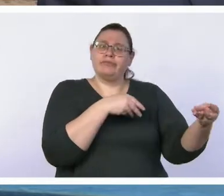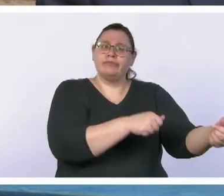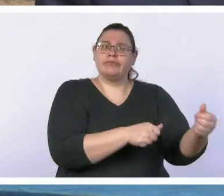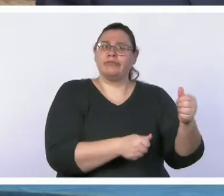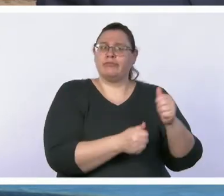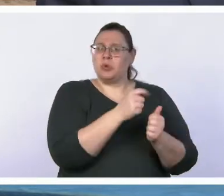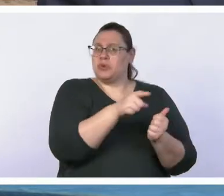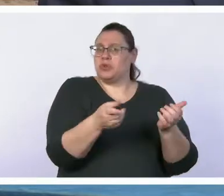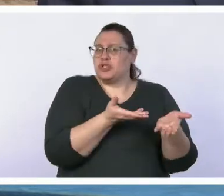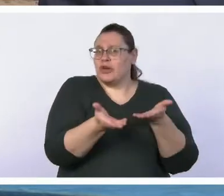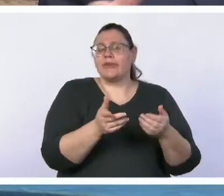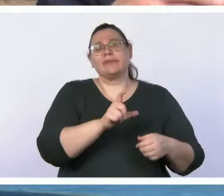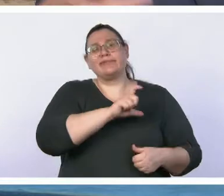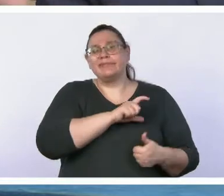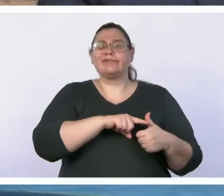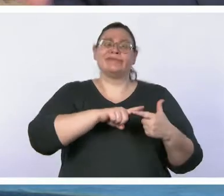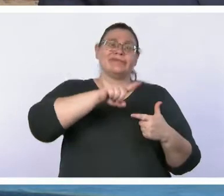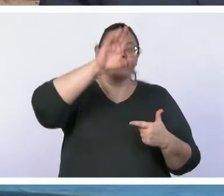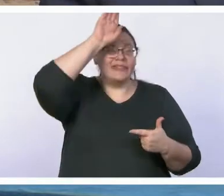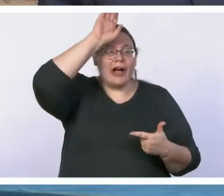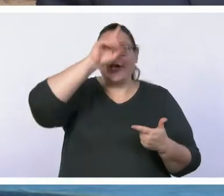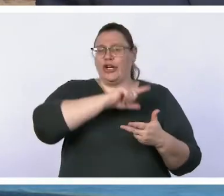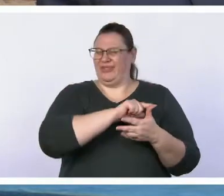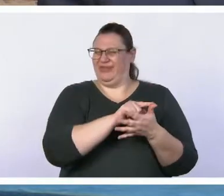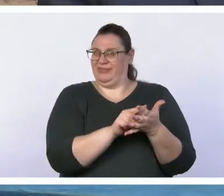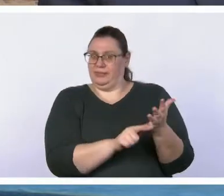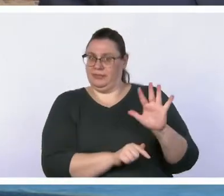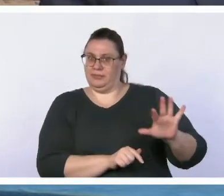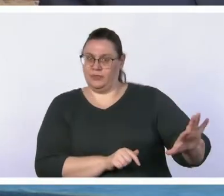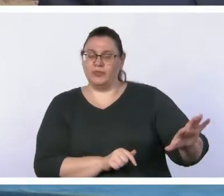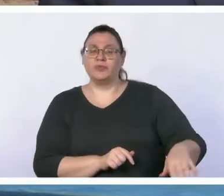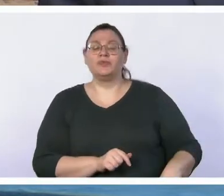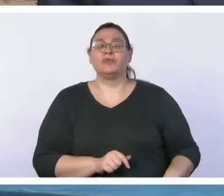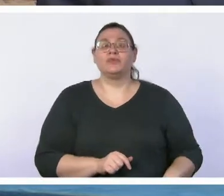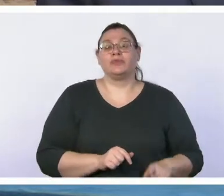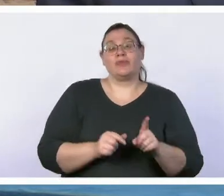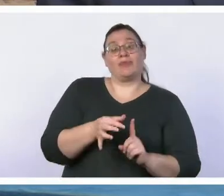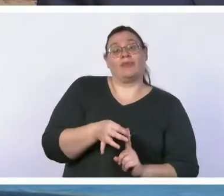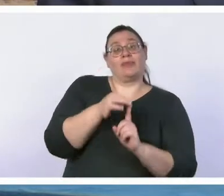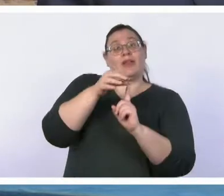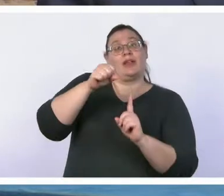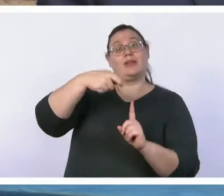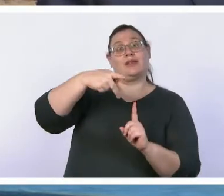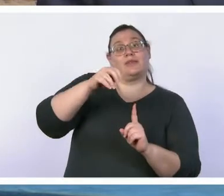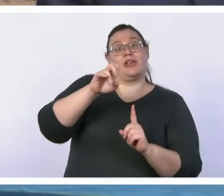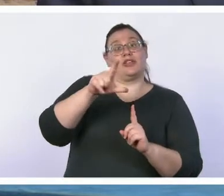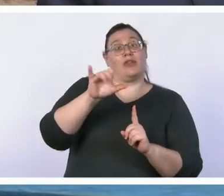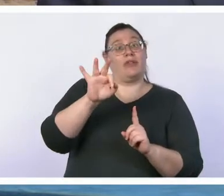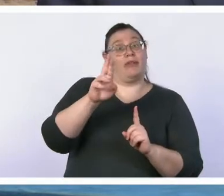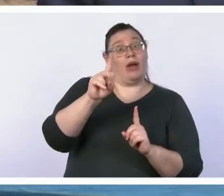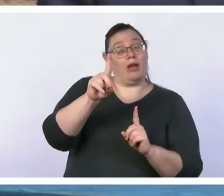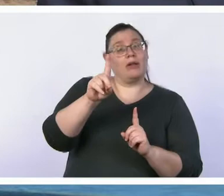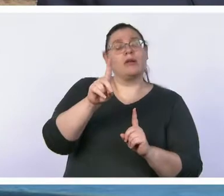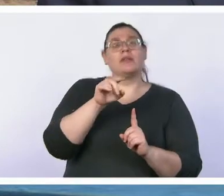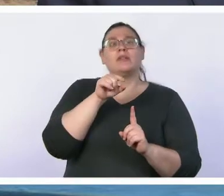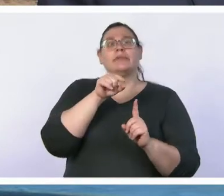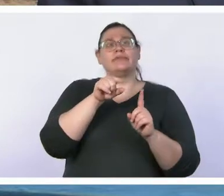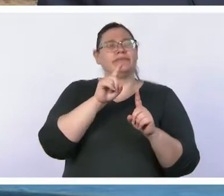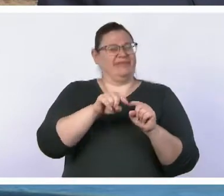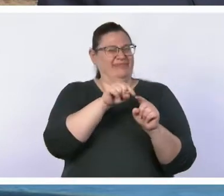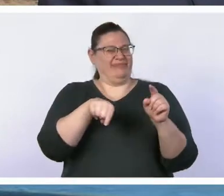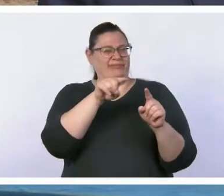those services, police, fire, Got it. all of those sorts of things. Special funds are generated